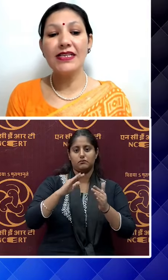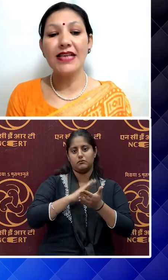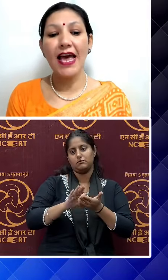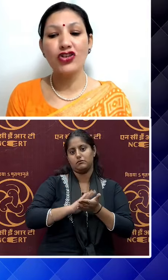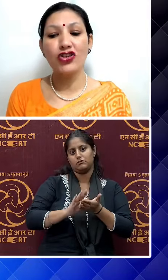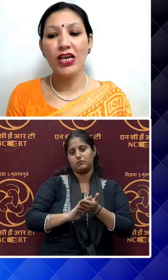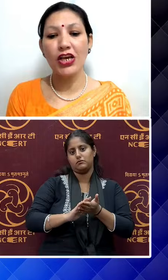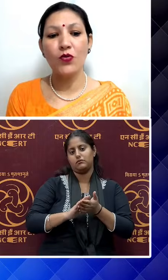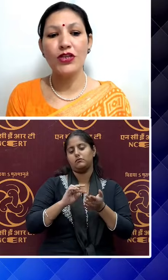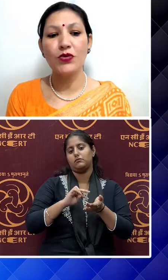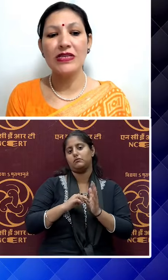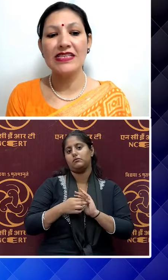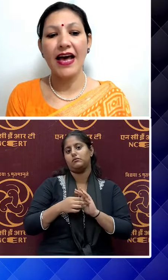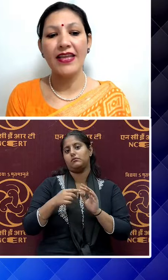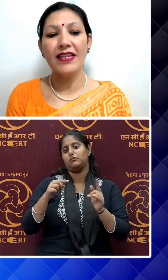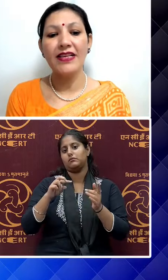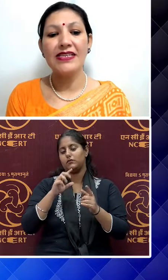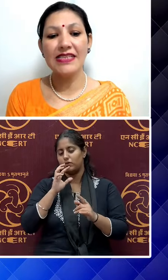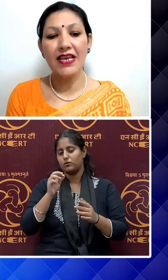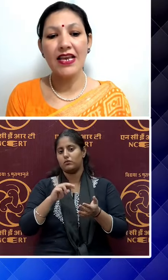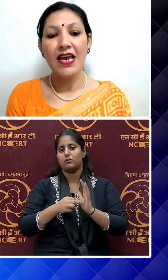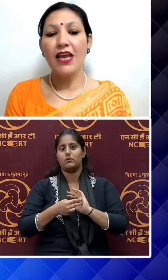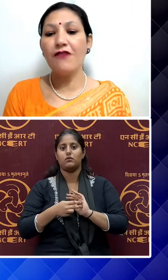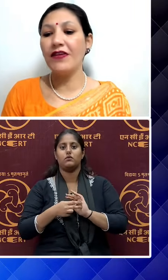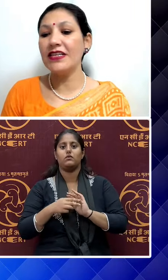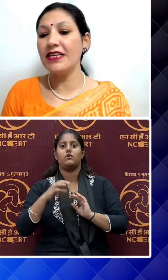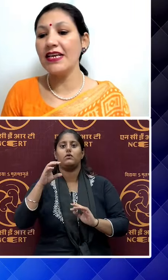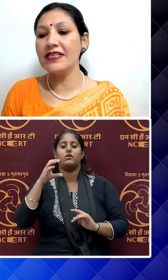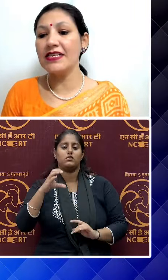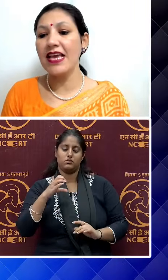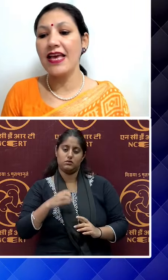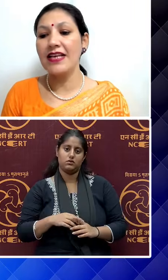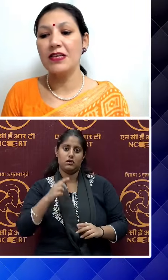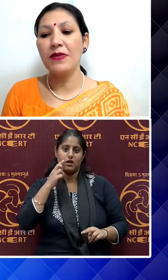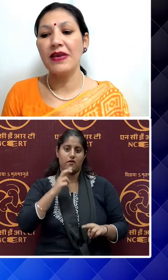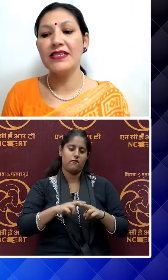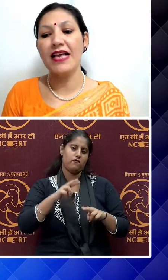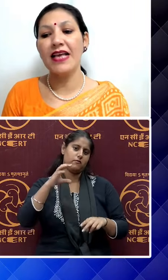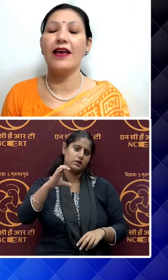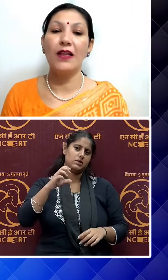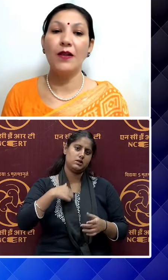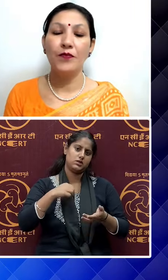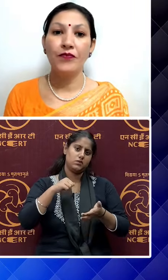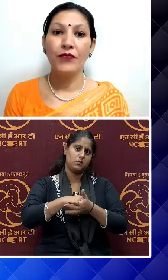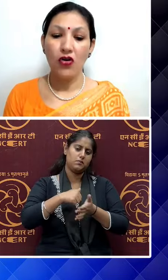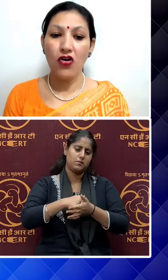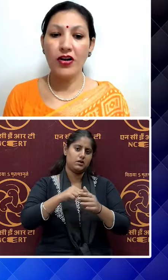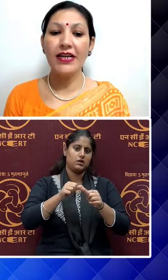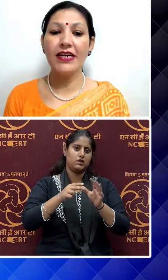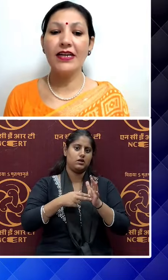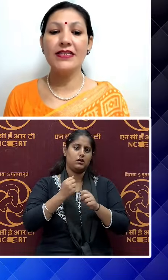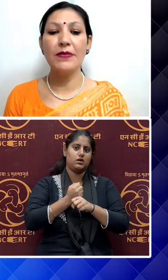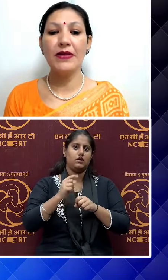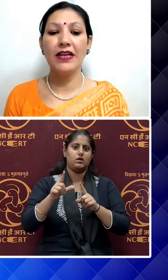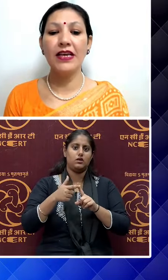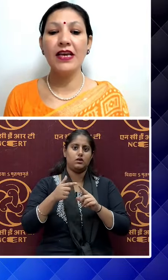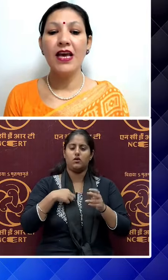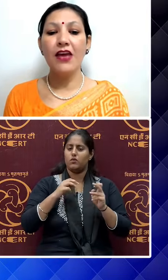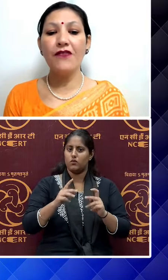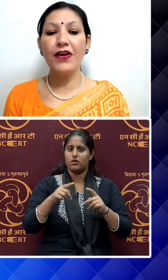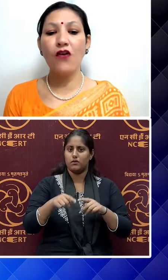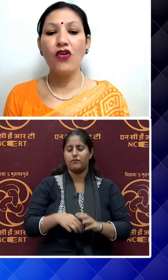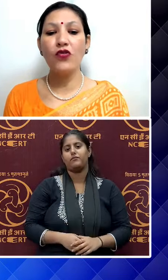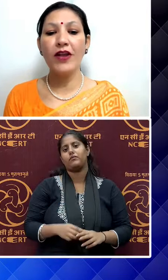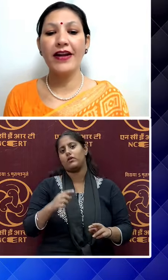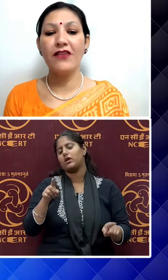This is actually equals to sine C if I take C as the base angle. Alright. Similarly,